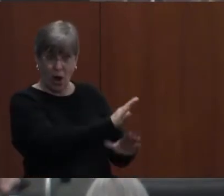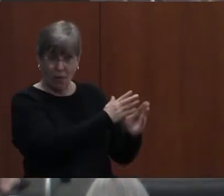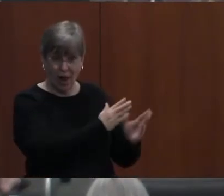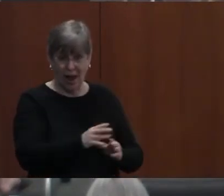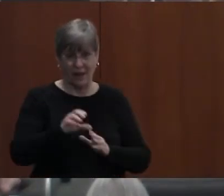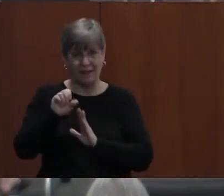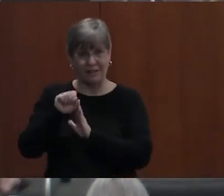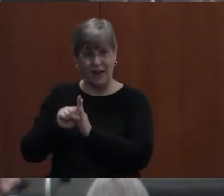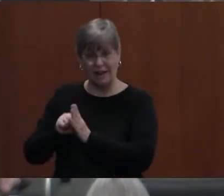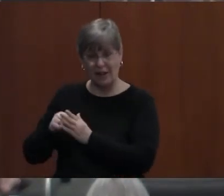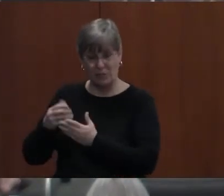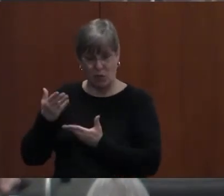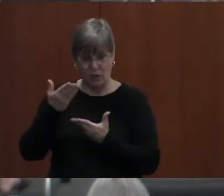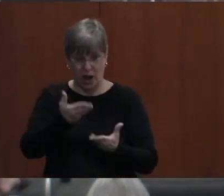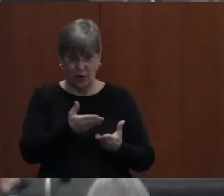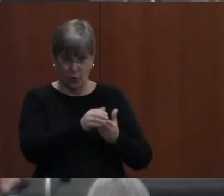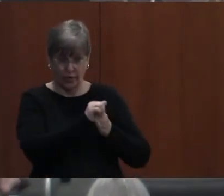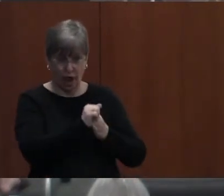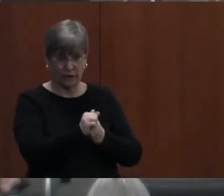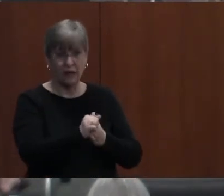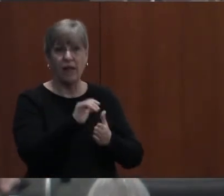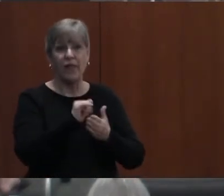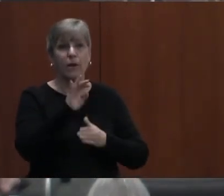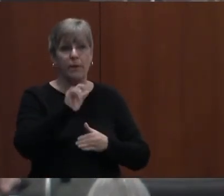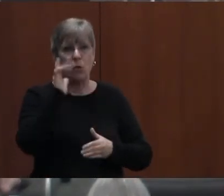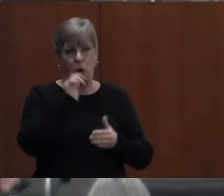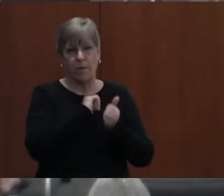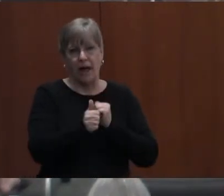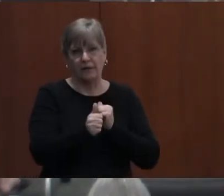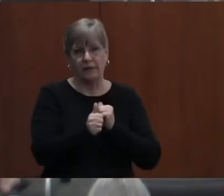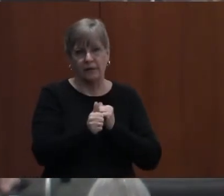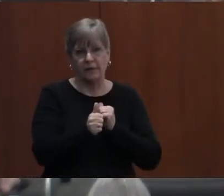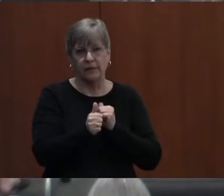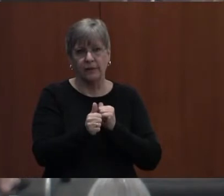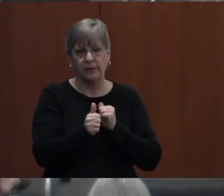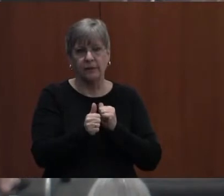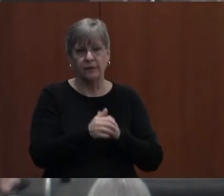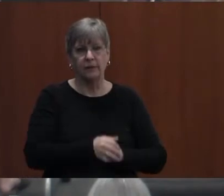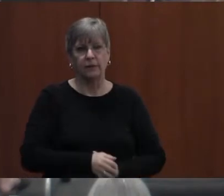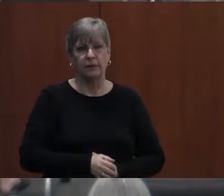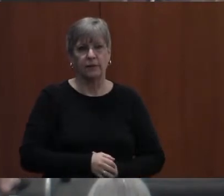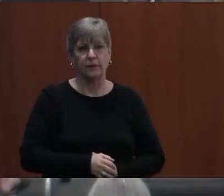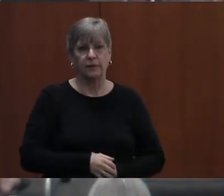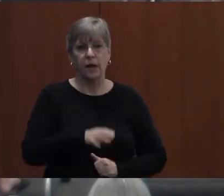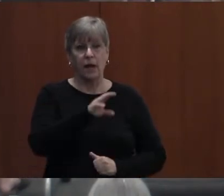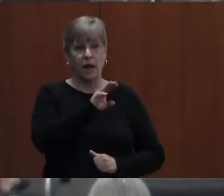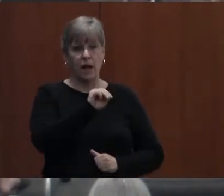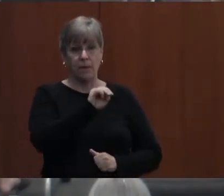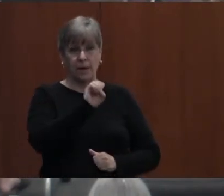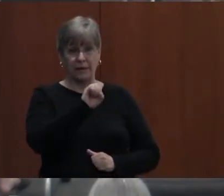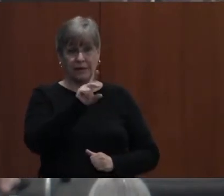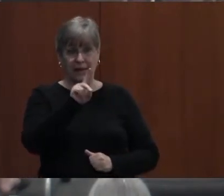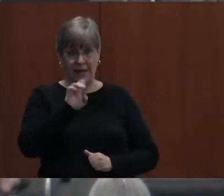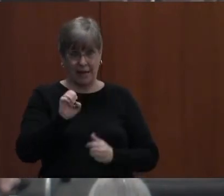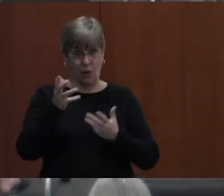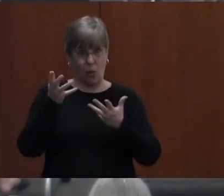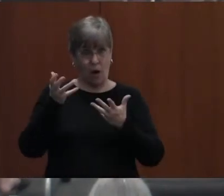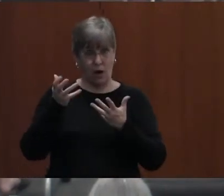can give you guidelines and so forth. That bill will pass. The MSDE wanted